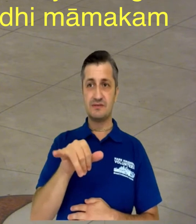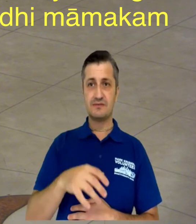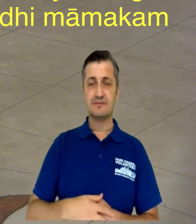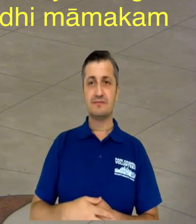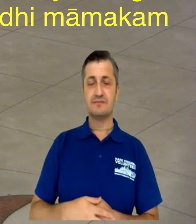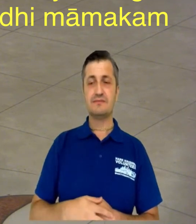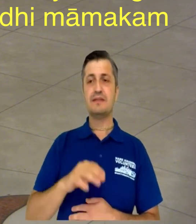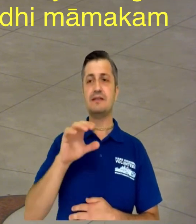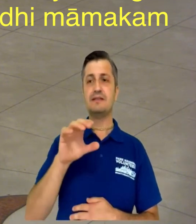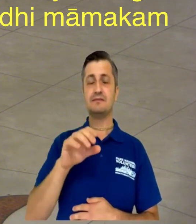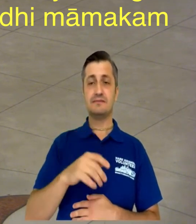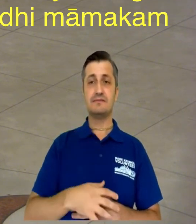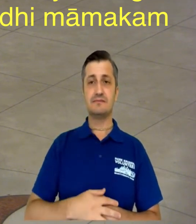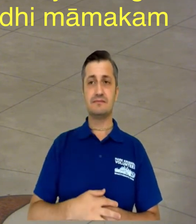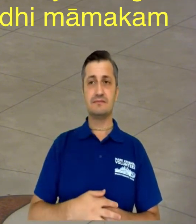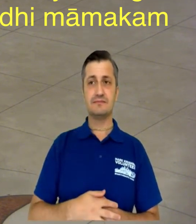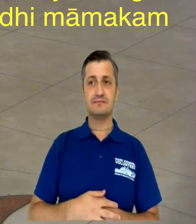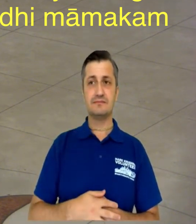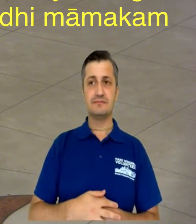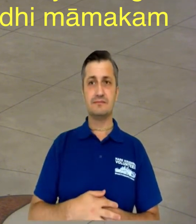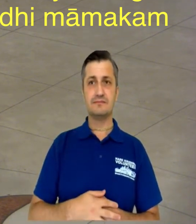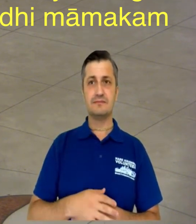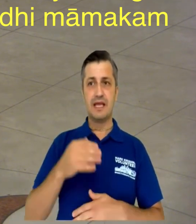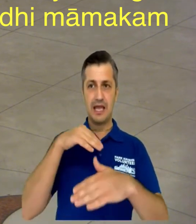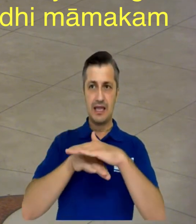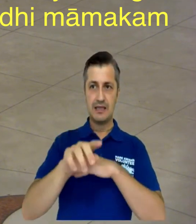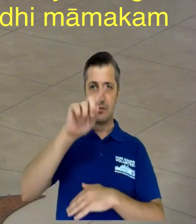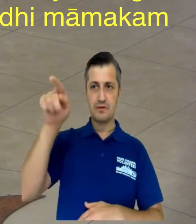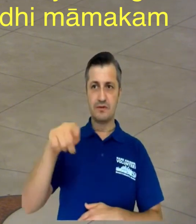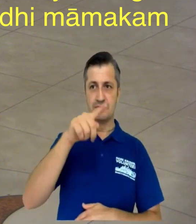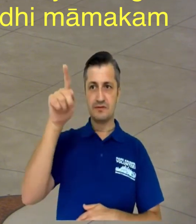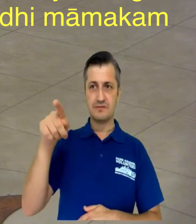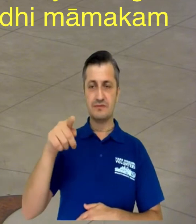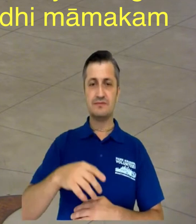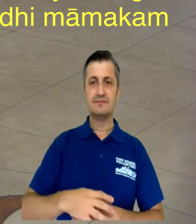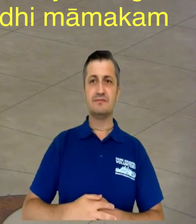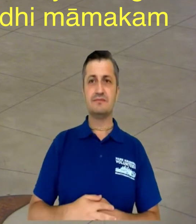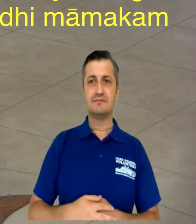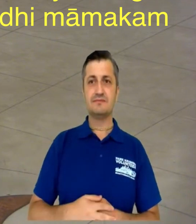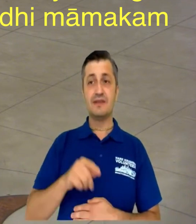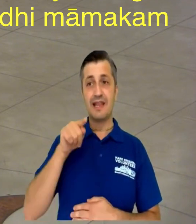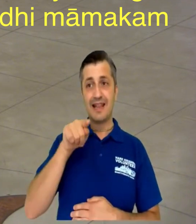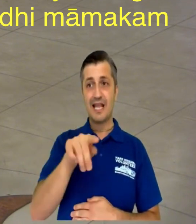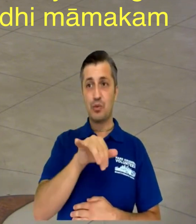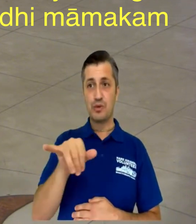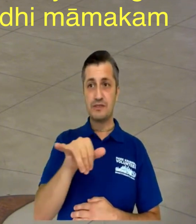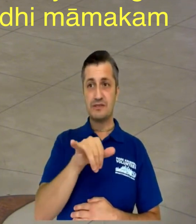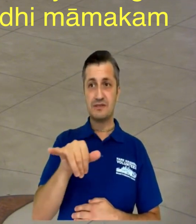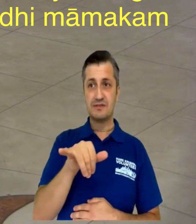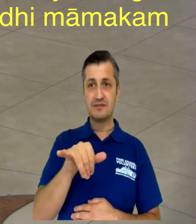Chandramasi, in the moon, Yat, that which,